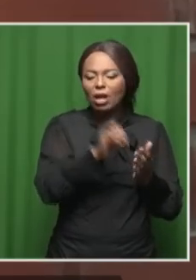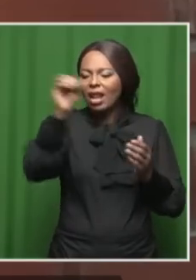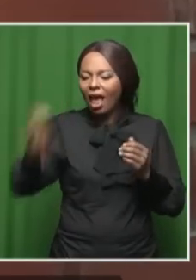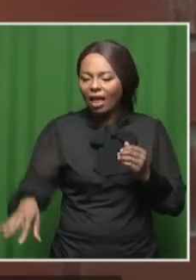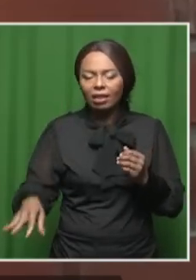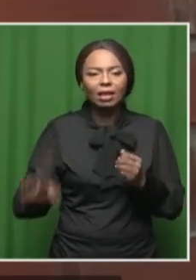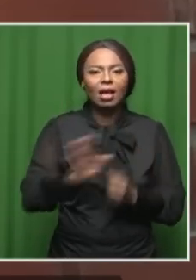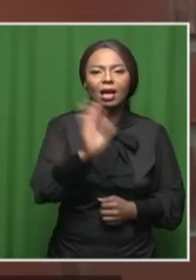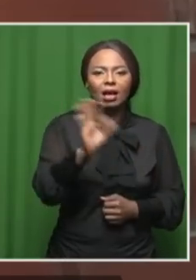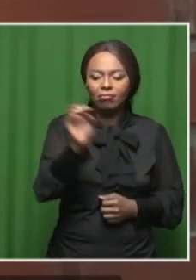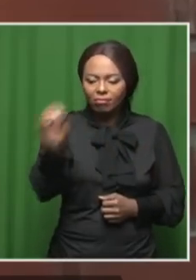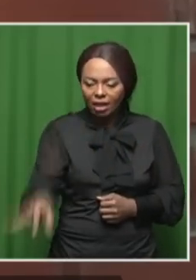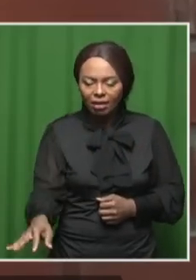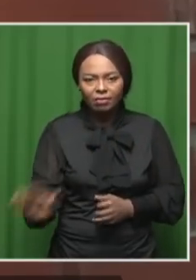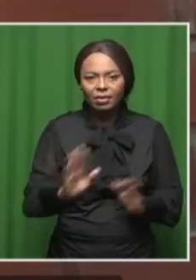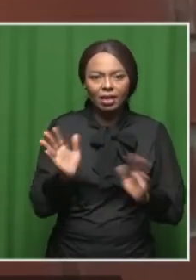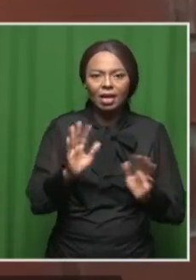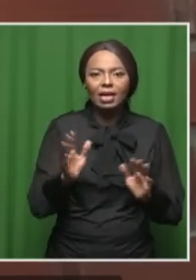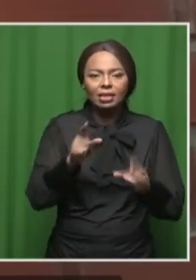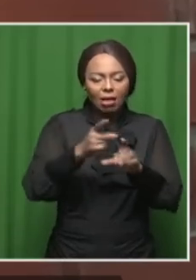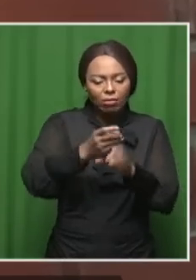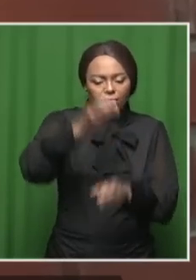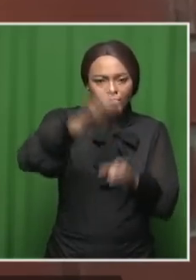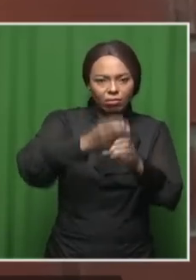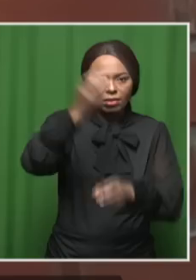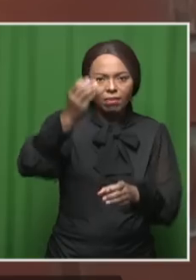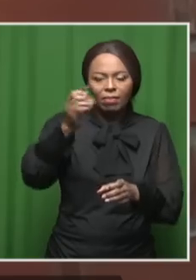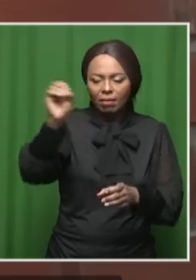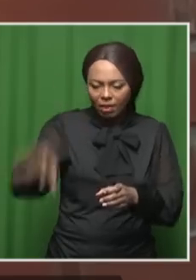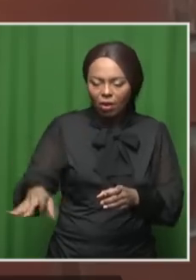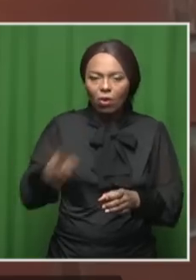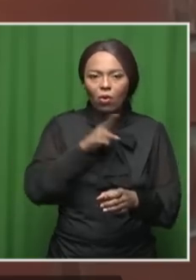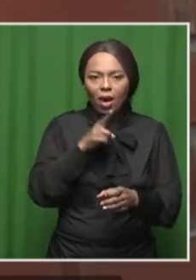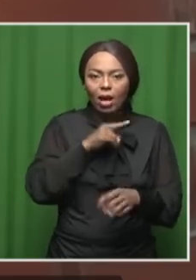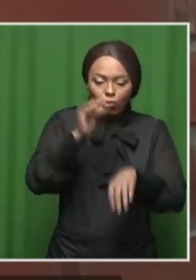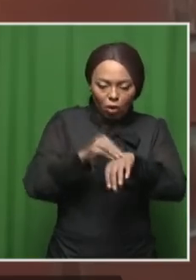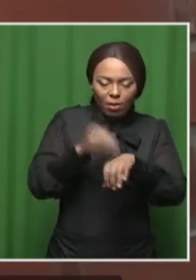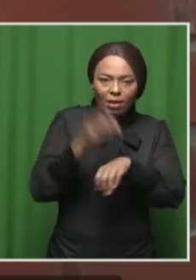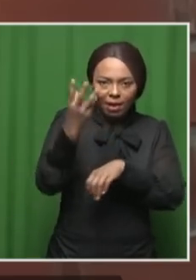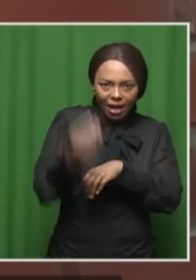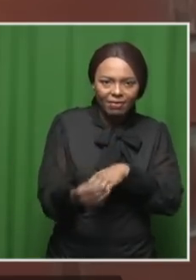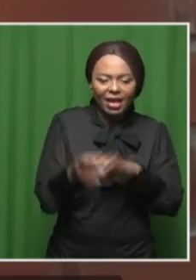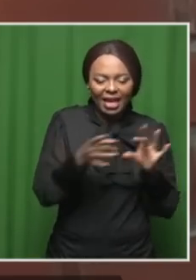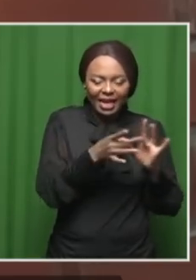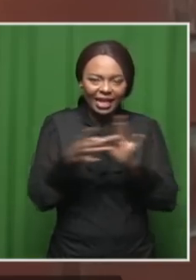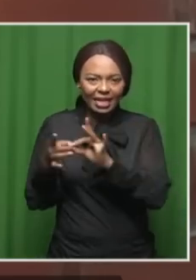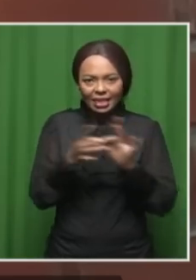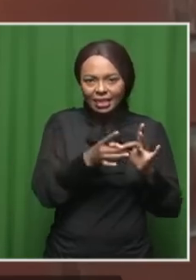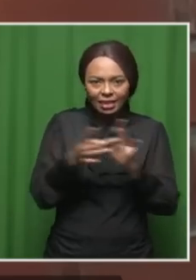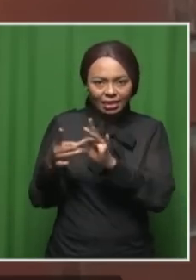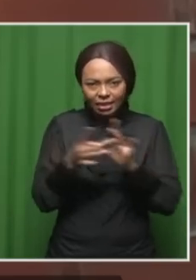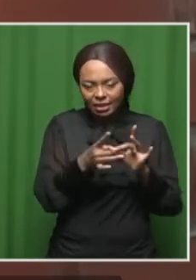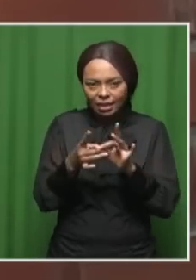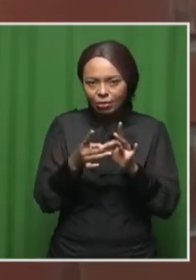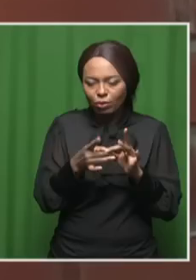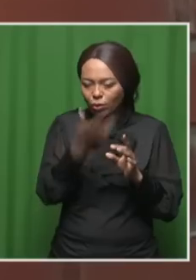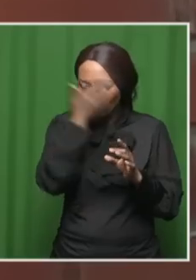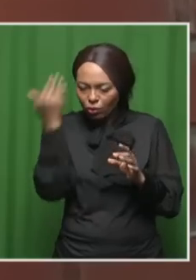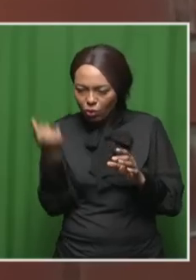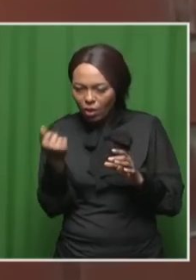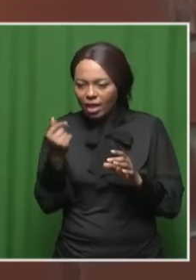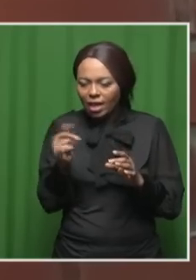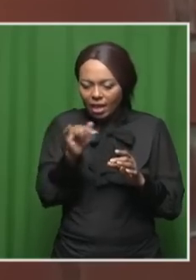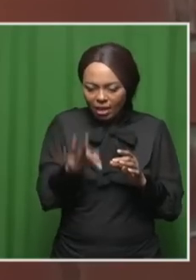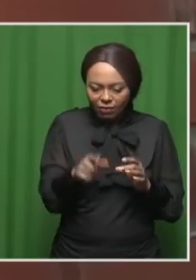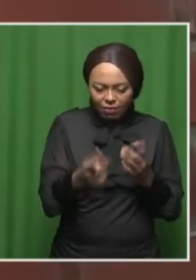or maybe even the remnants, even that container. Because now the problem that we have is the relationship, the causal effect between